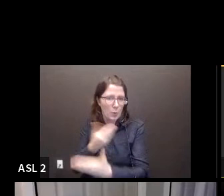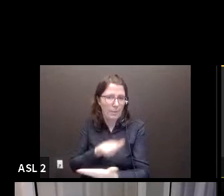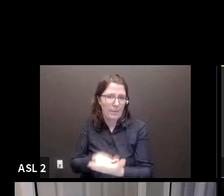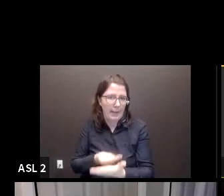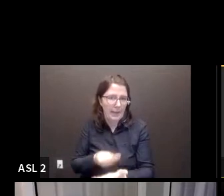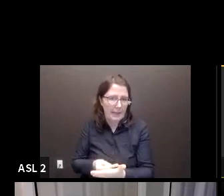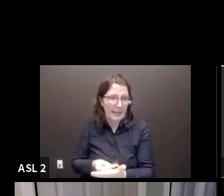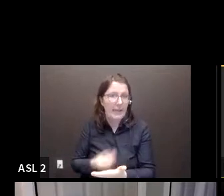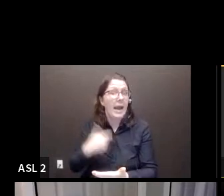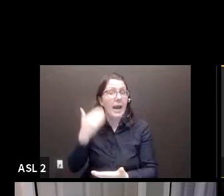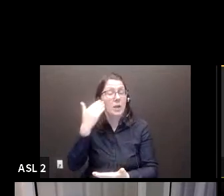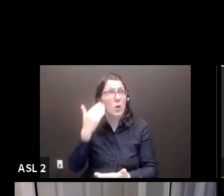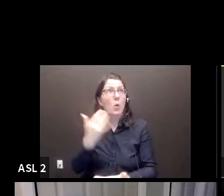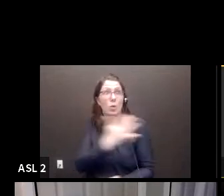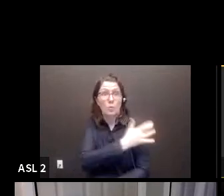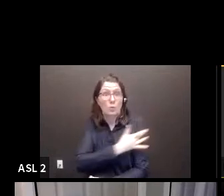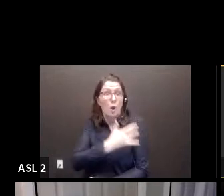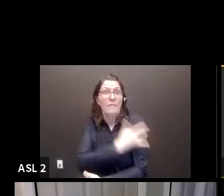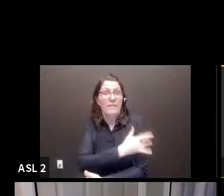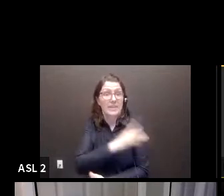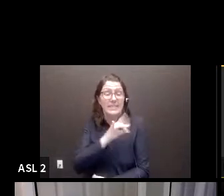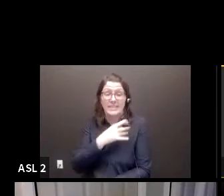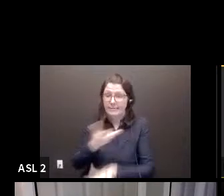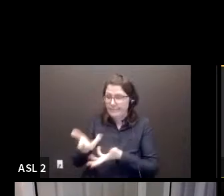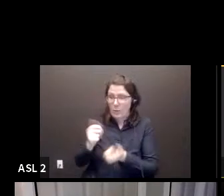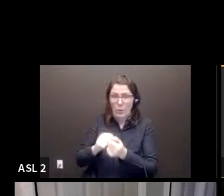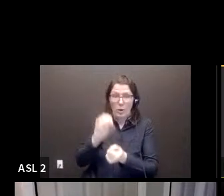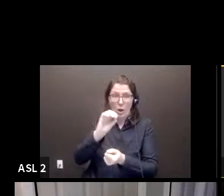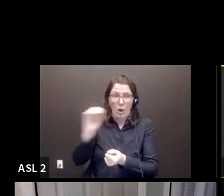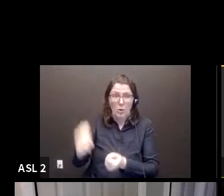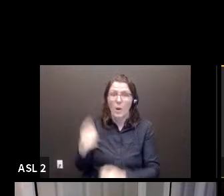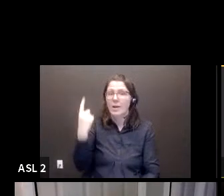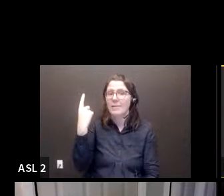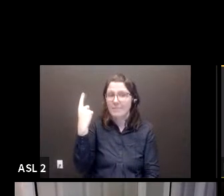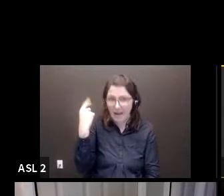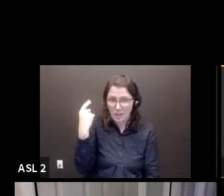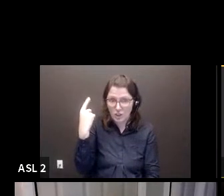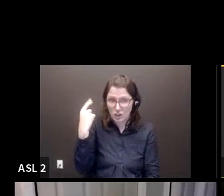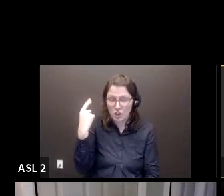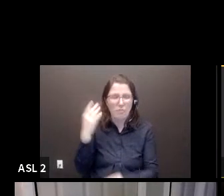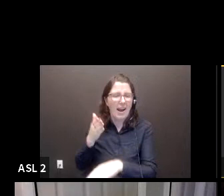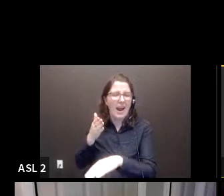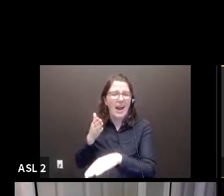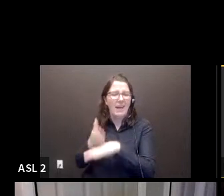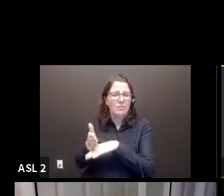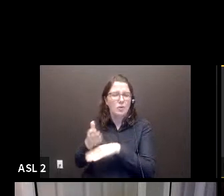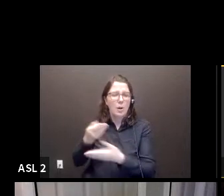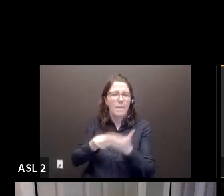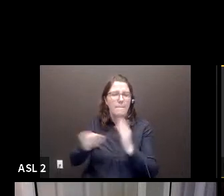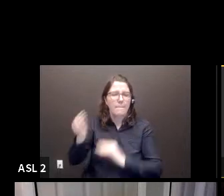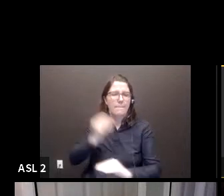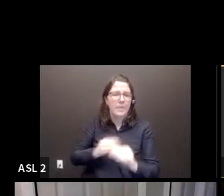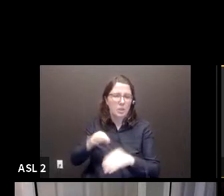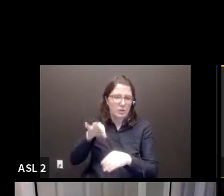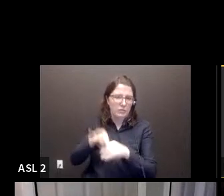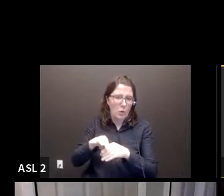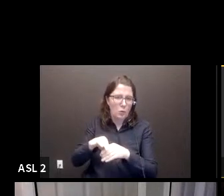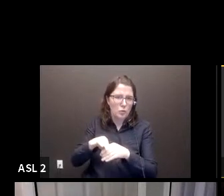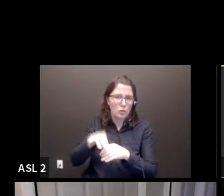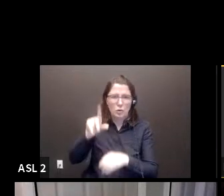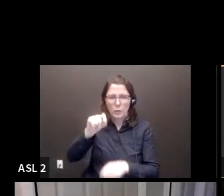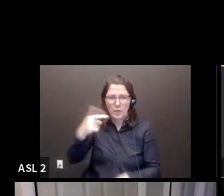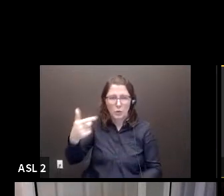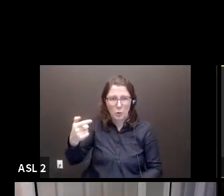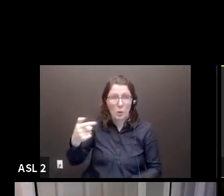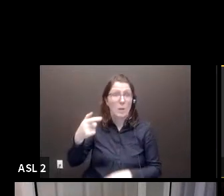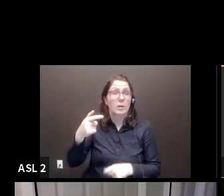engaged last year uh following the vote for the 2021 budget the mayor's office wrote a letter to premier ontario